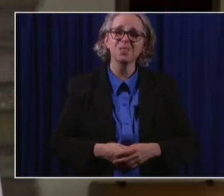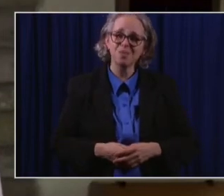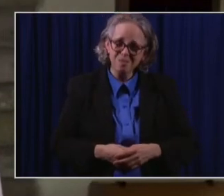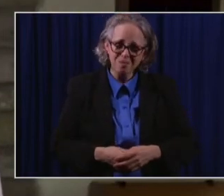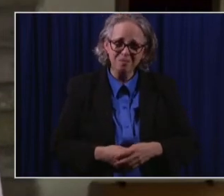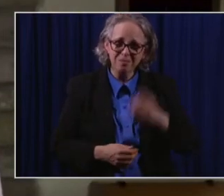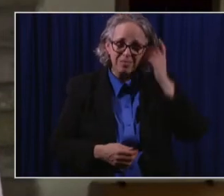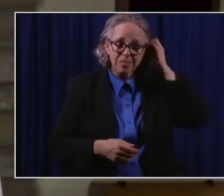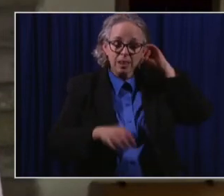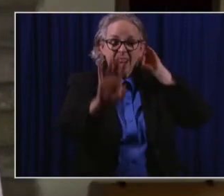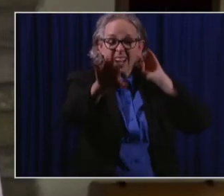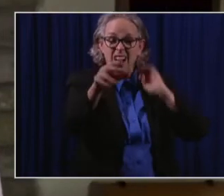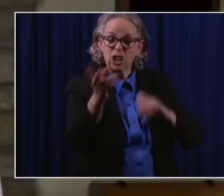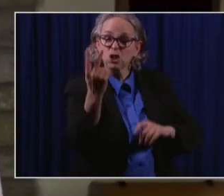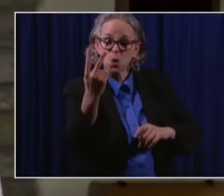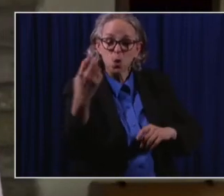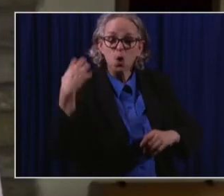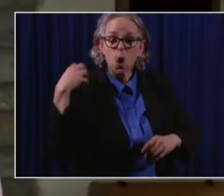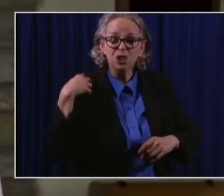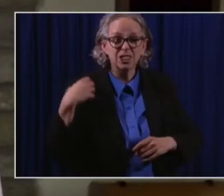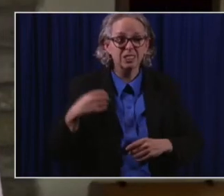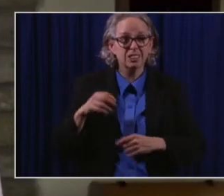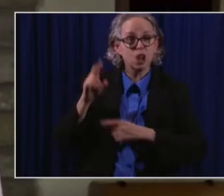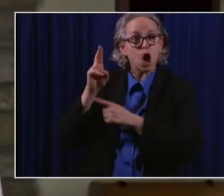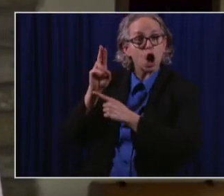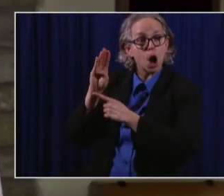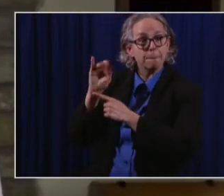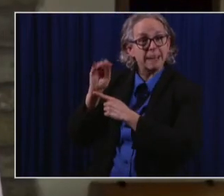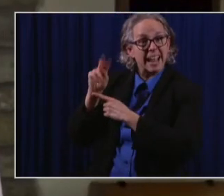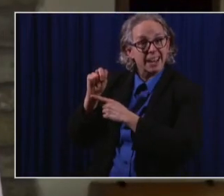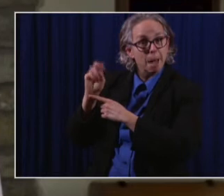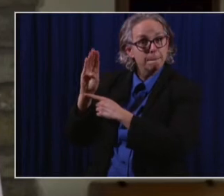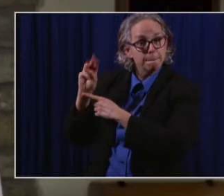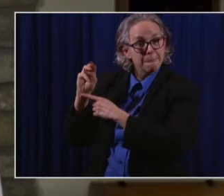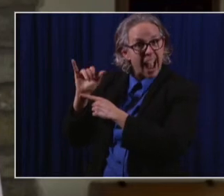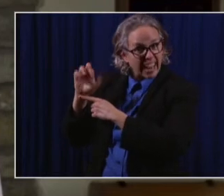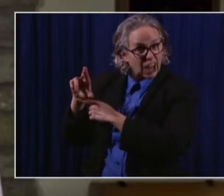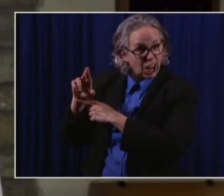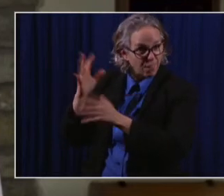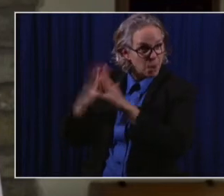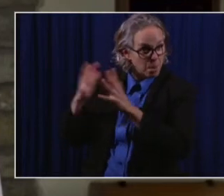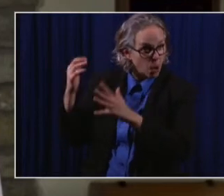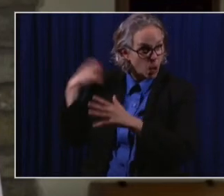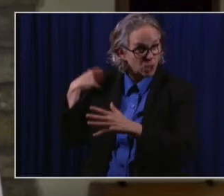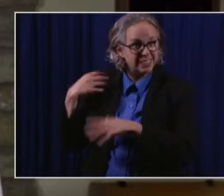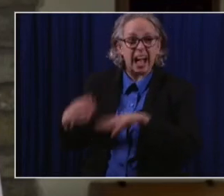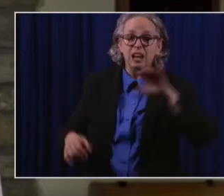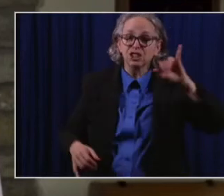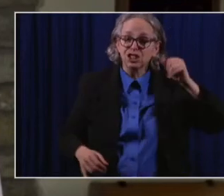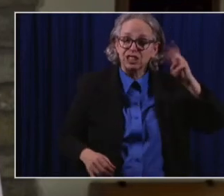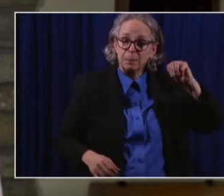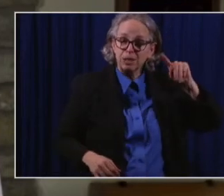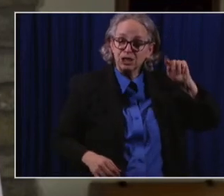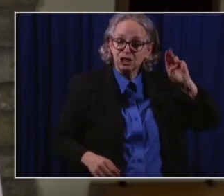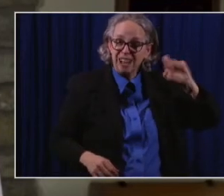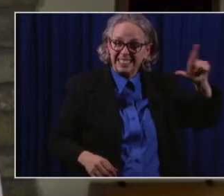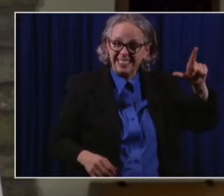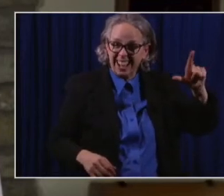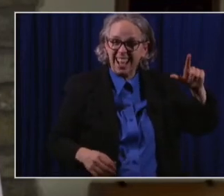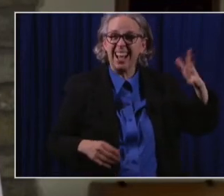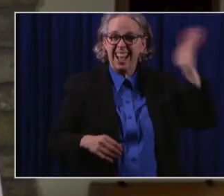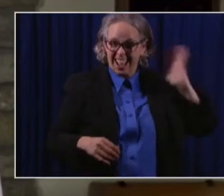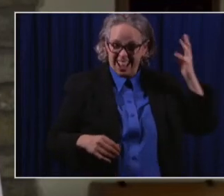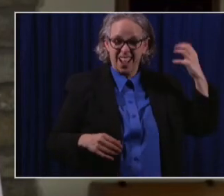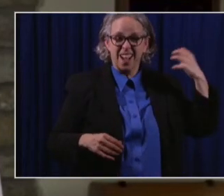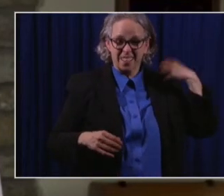Meyer, Jim Tressel, because that's the emphasis of, hey, we're tough. We're Ohioans. We can do this. We got to hang in